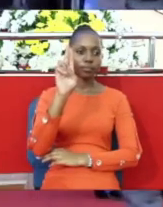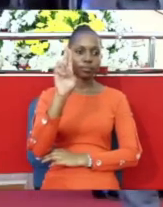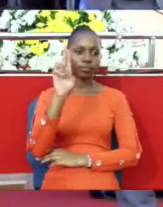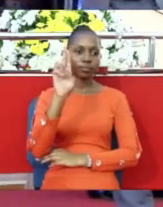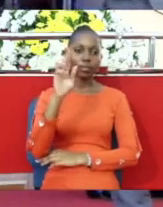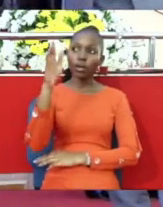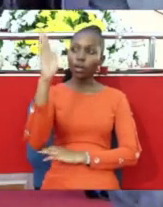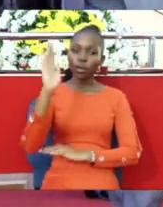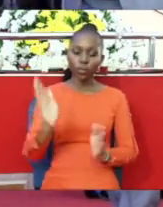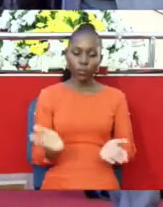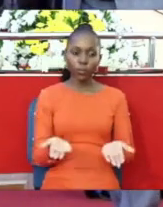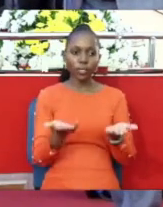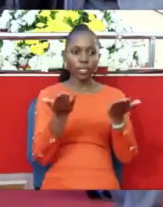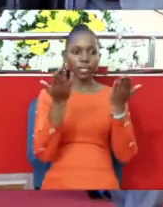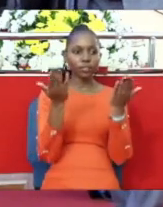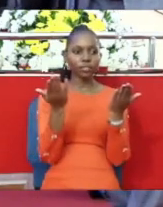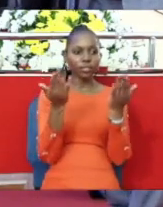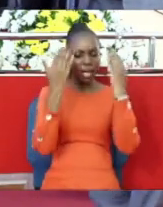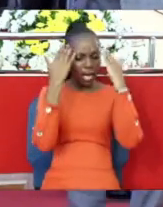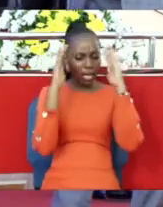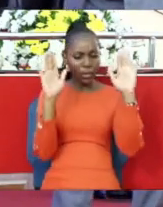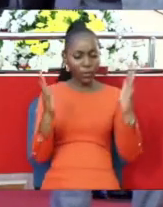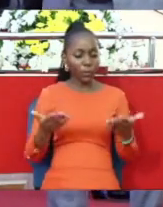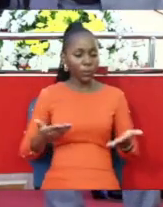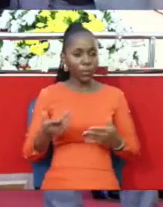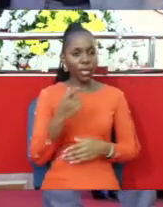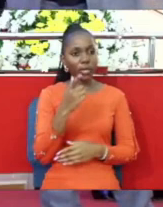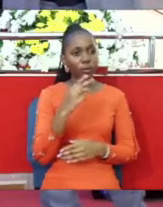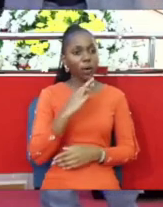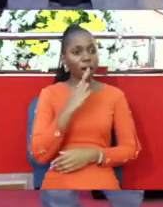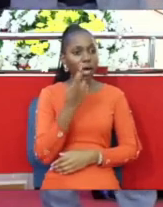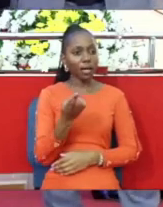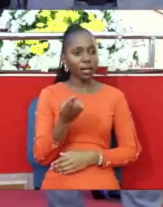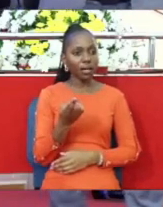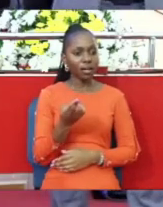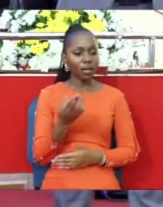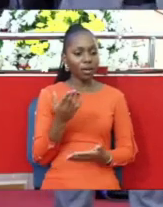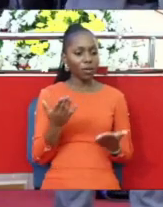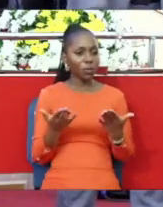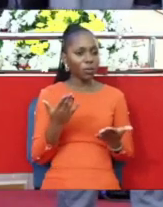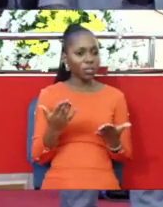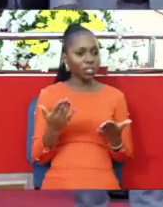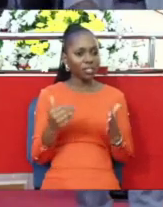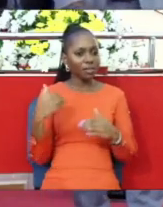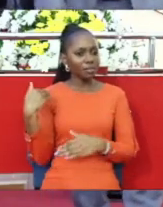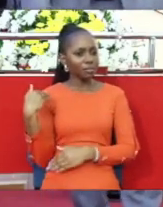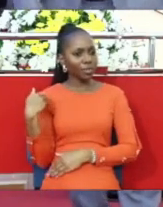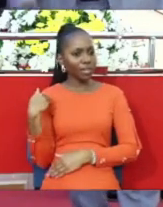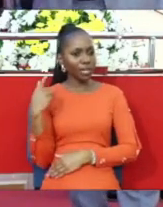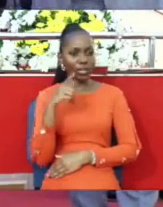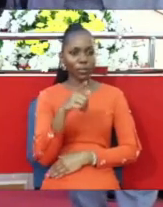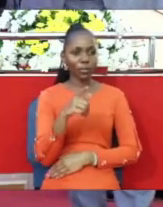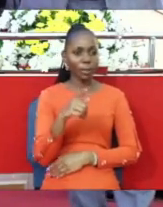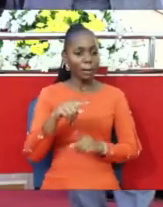up. Ili Bwana akuinue. I don't know where you are. Sijui upo wapi. What is pushing you down? Sijui kinachokusukuma chini. But let's run to the rock.